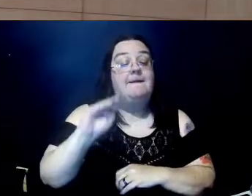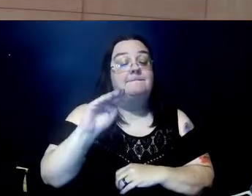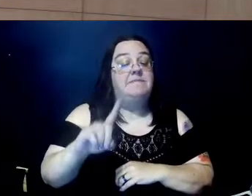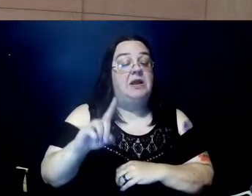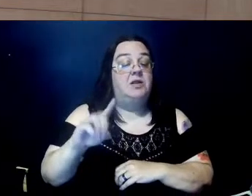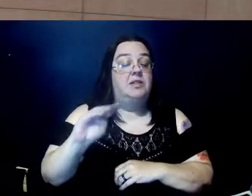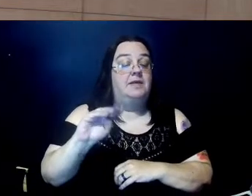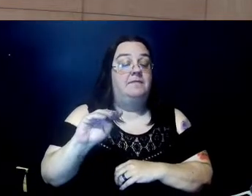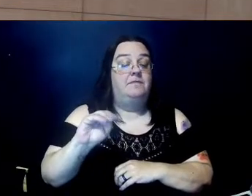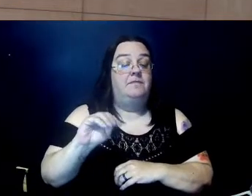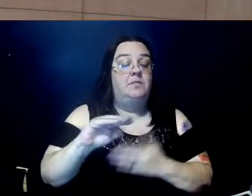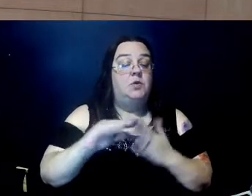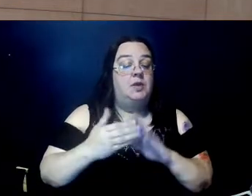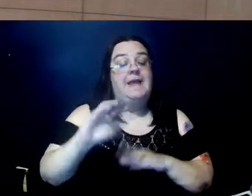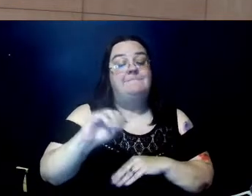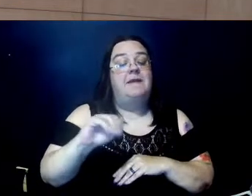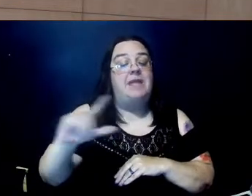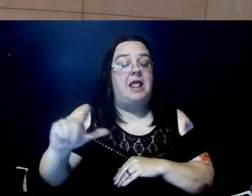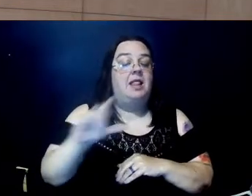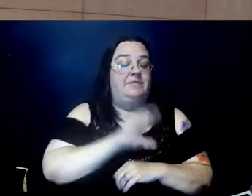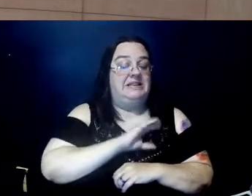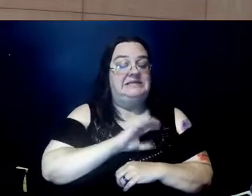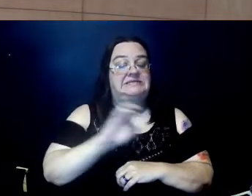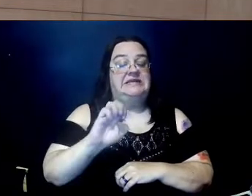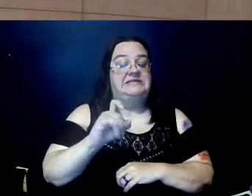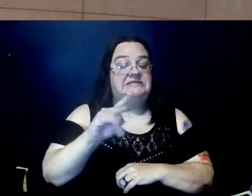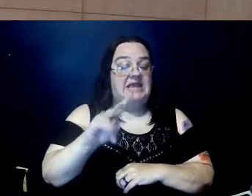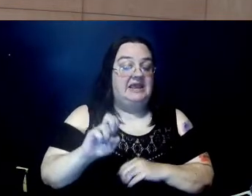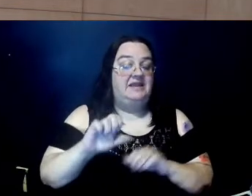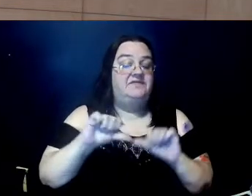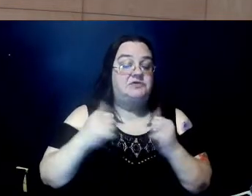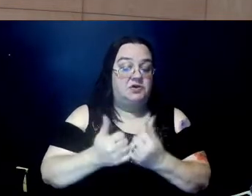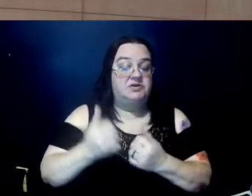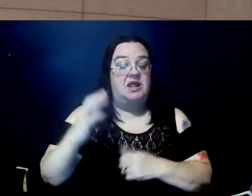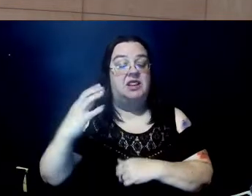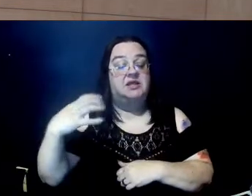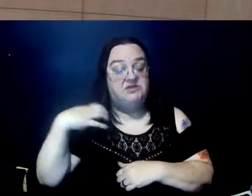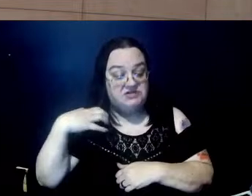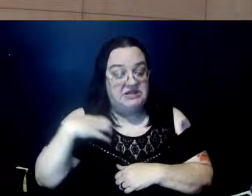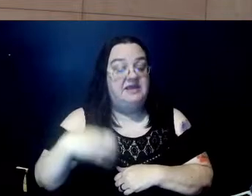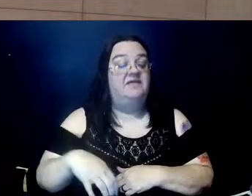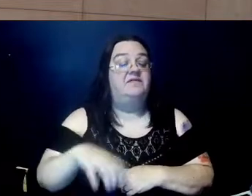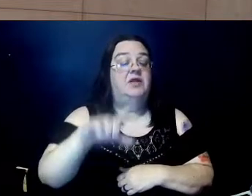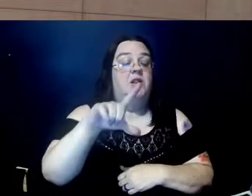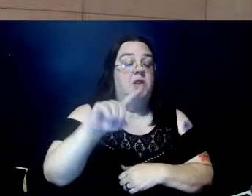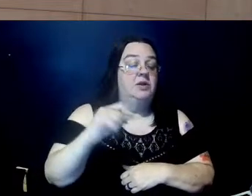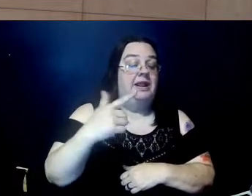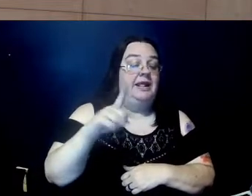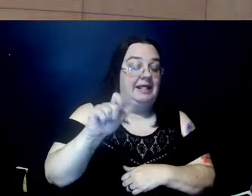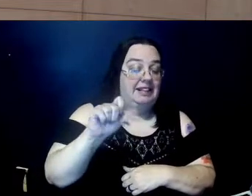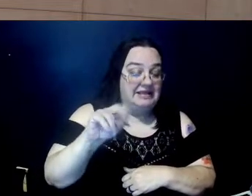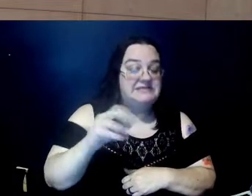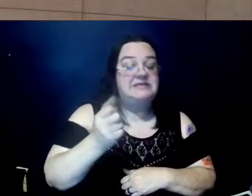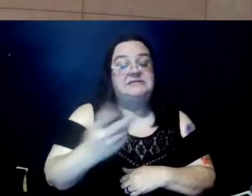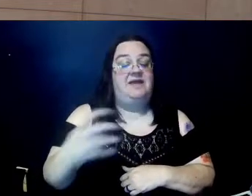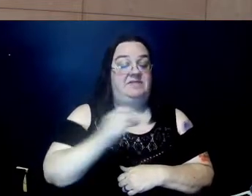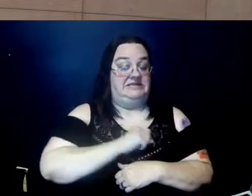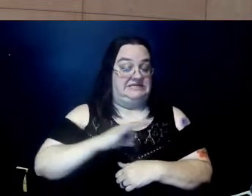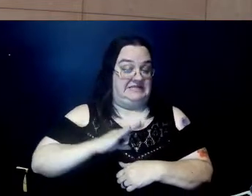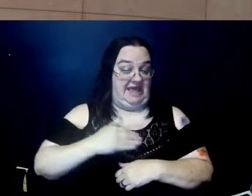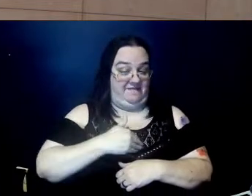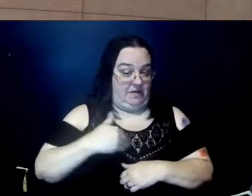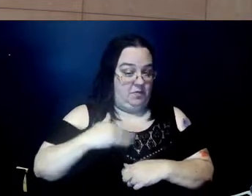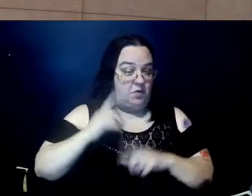Police Executive Association, the Chief, Lieutenant Gleason, and several staff members are attending this week coming. I